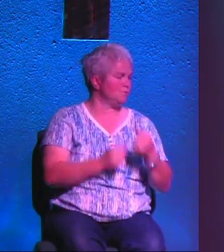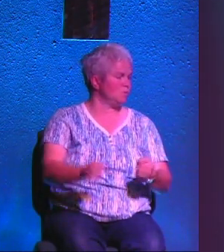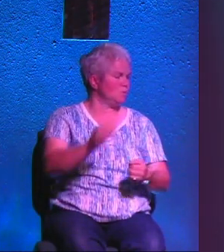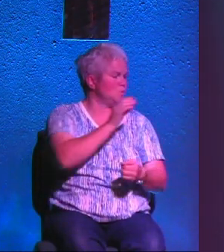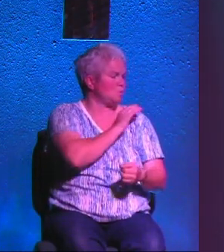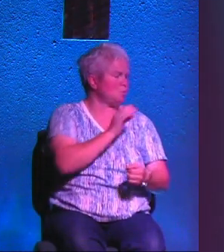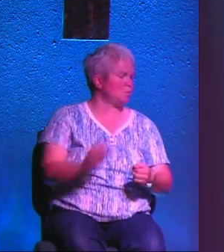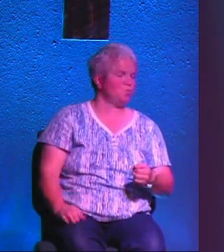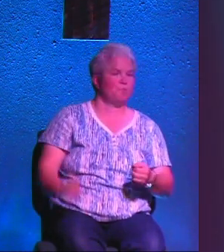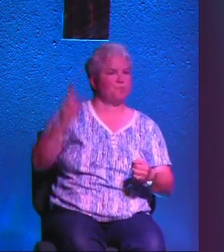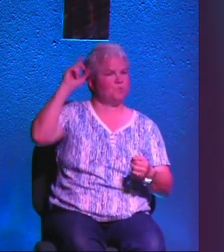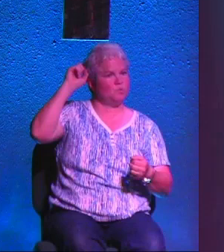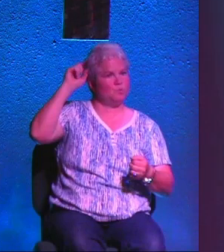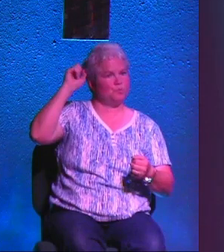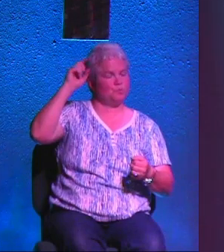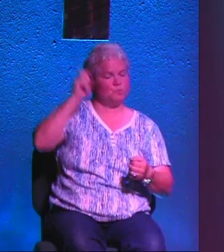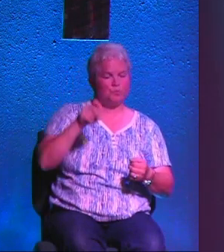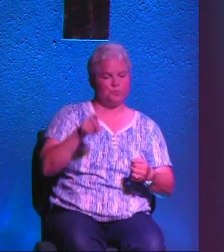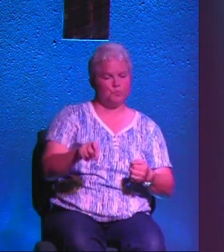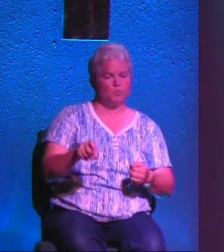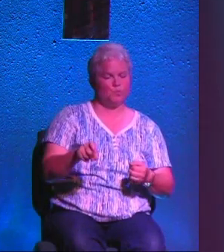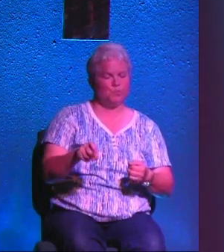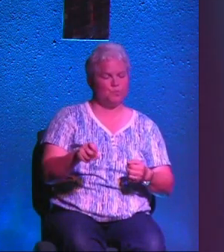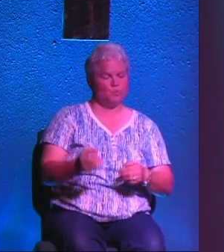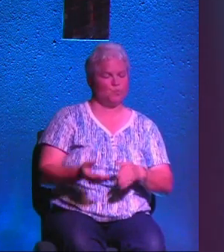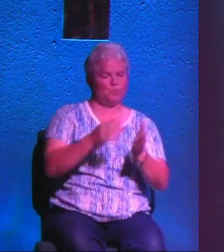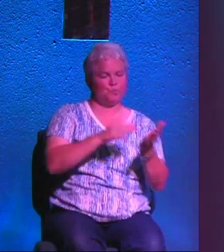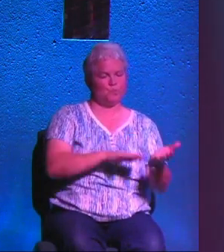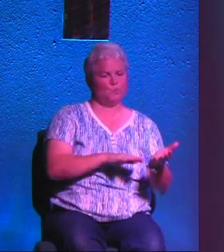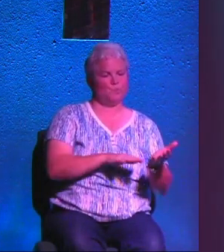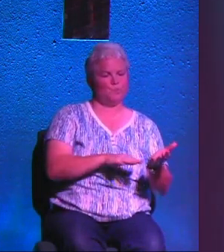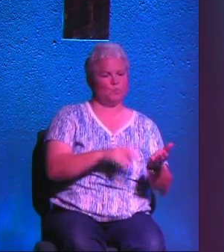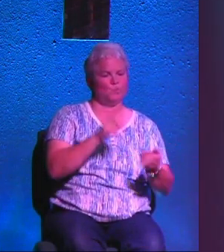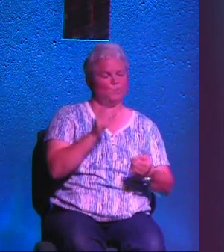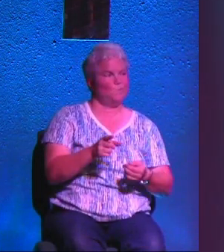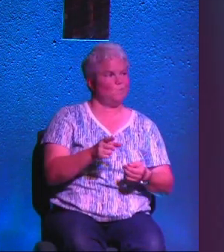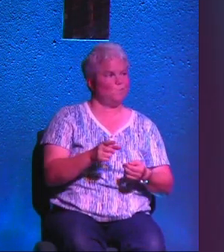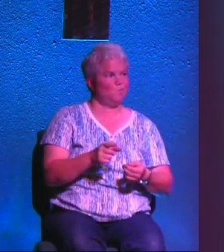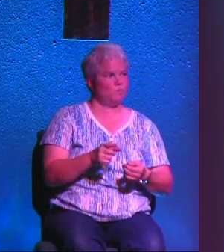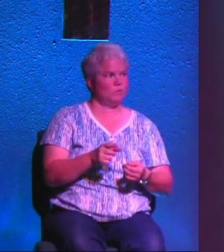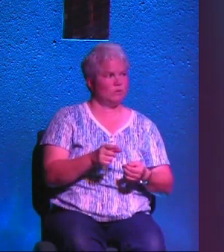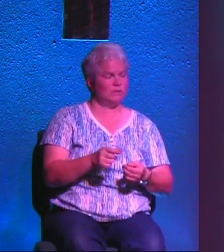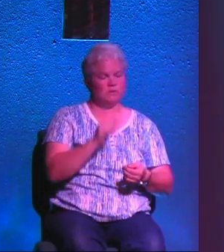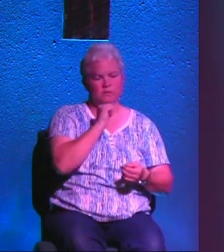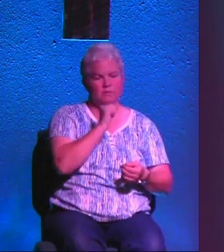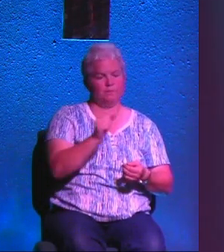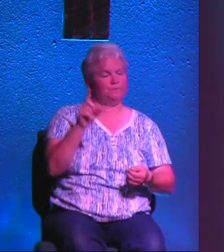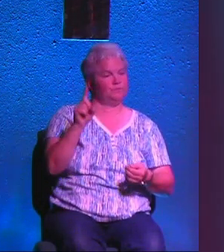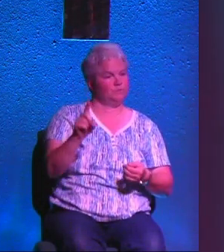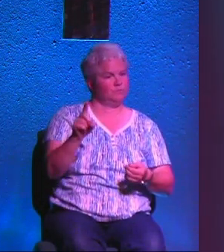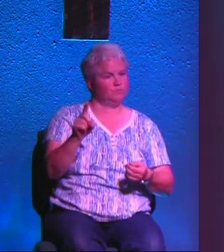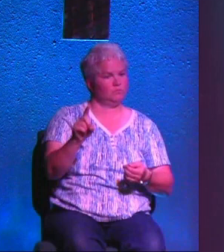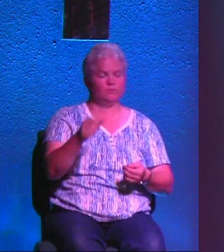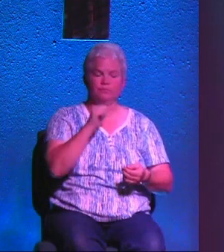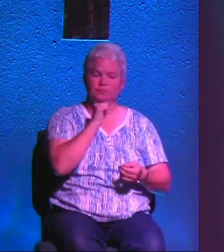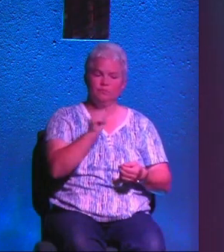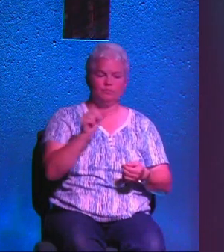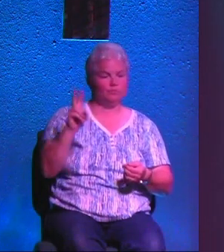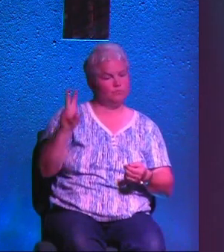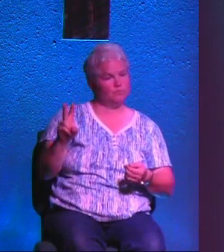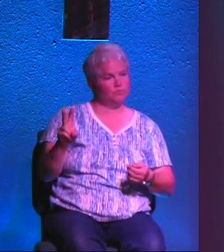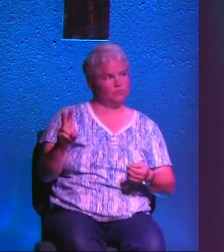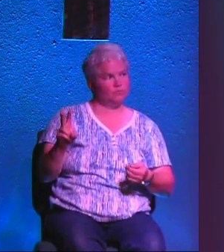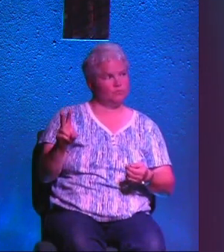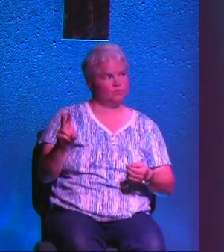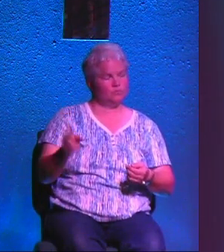upon Christ, then you understand the need to die to yourself, not once, not